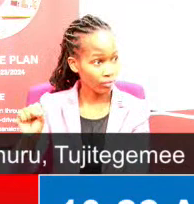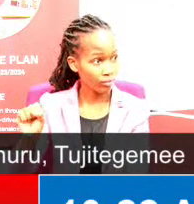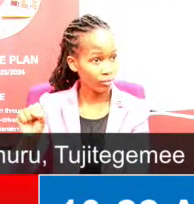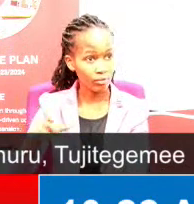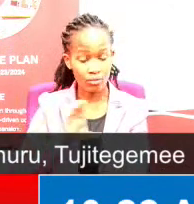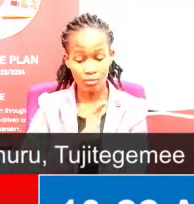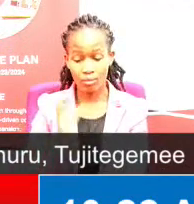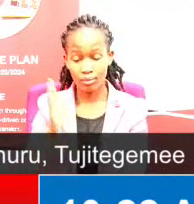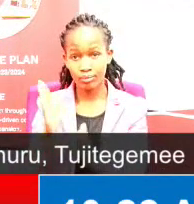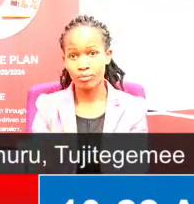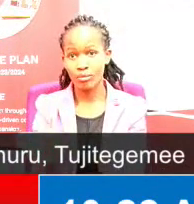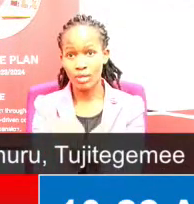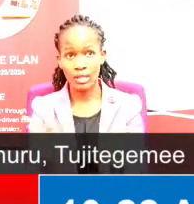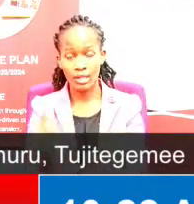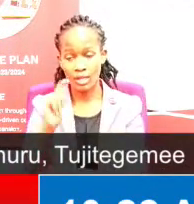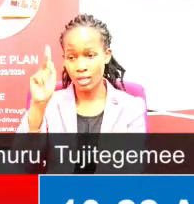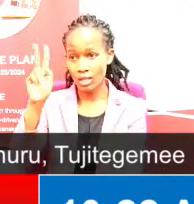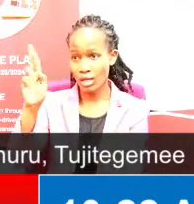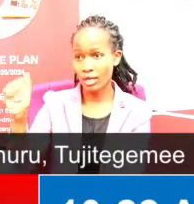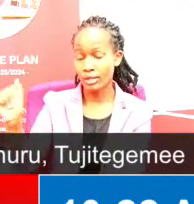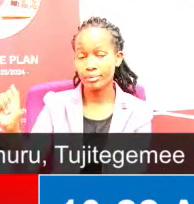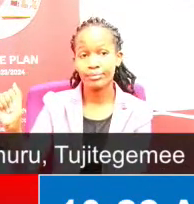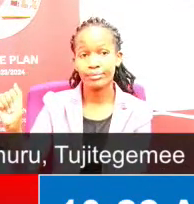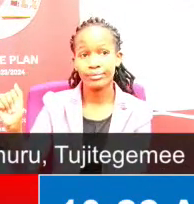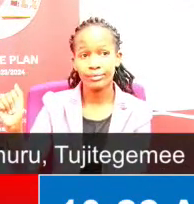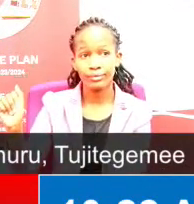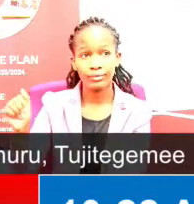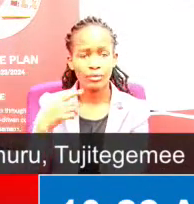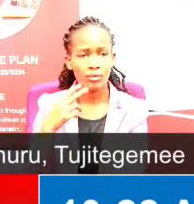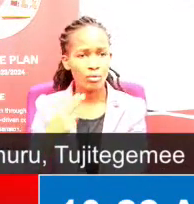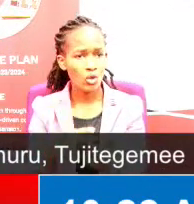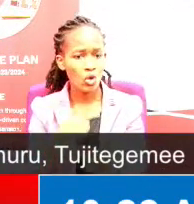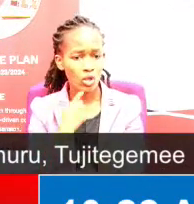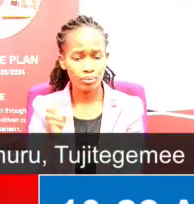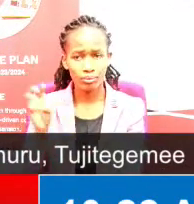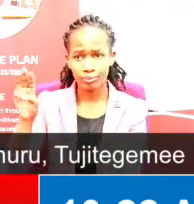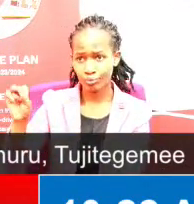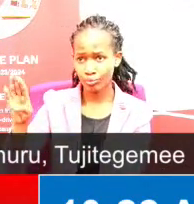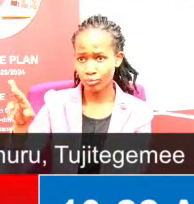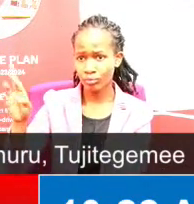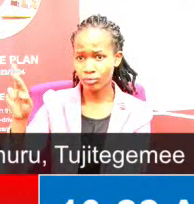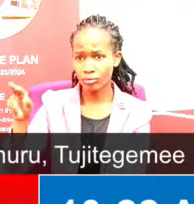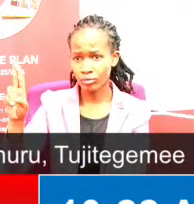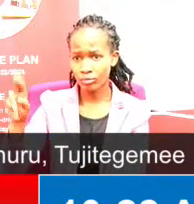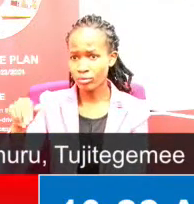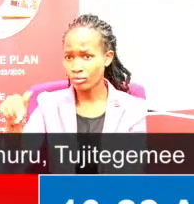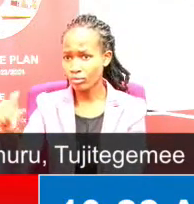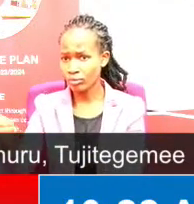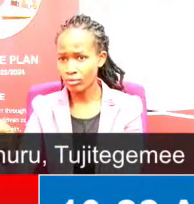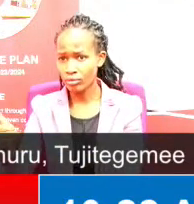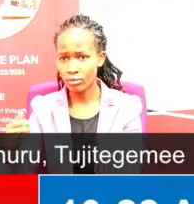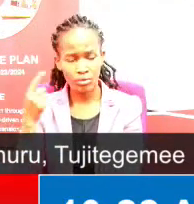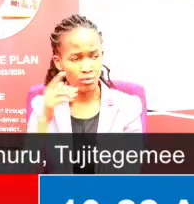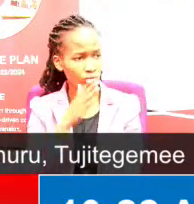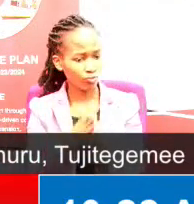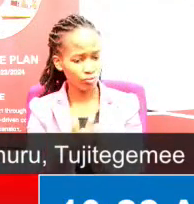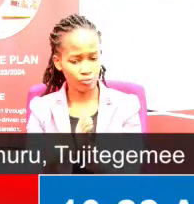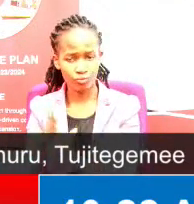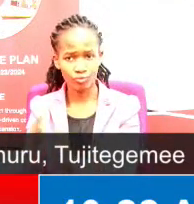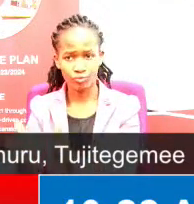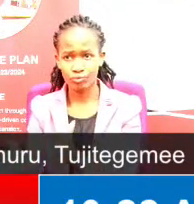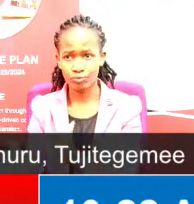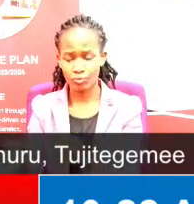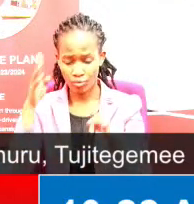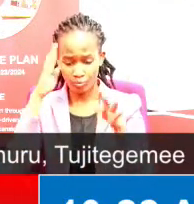the Commissioner General, Kenya Revenue Authority, Mr. Githi Mburu, the Commissioner for Strategy,